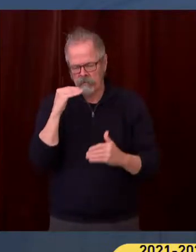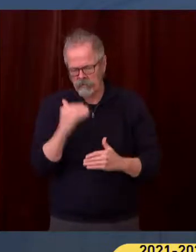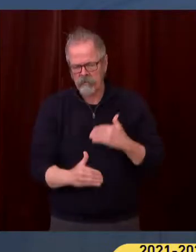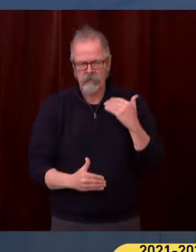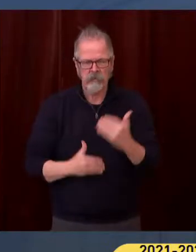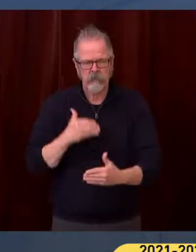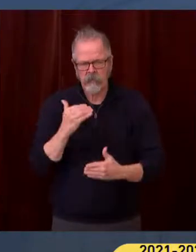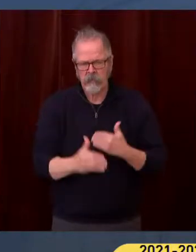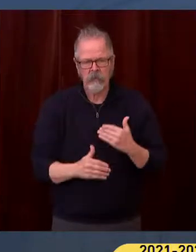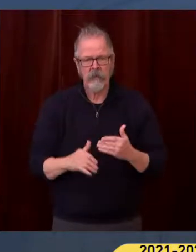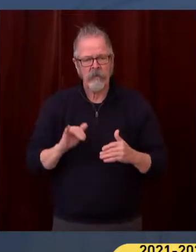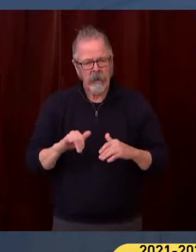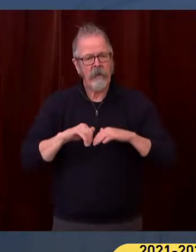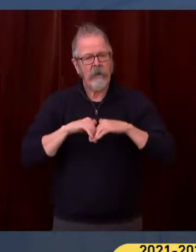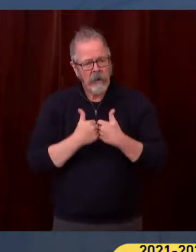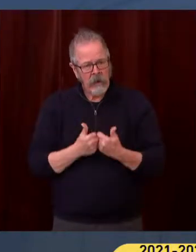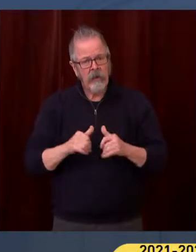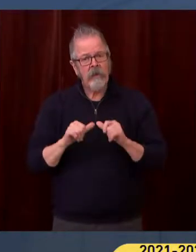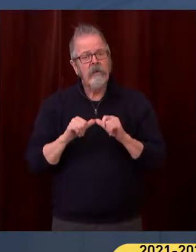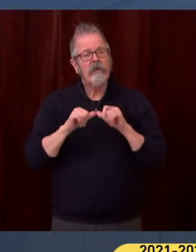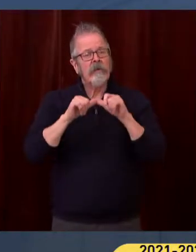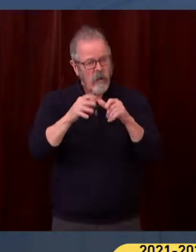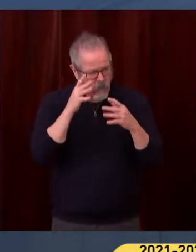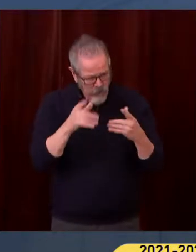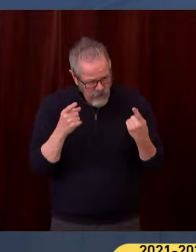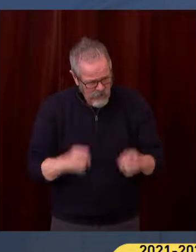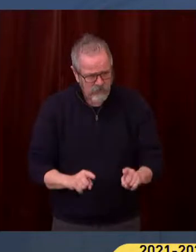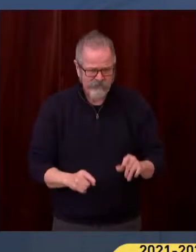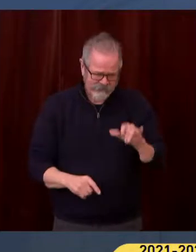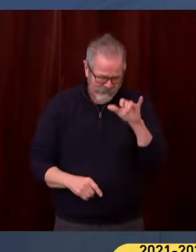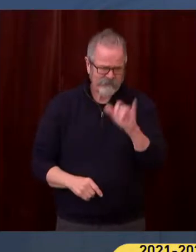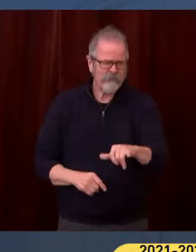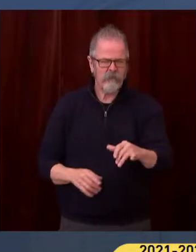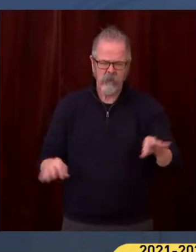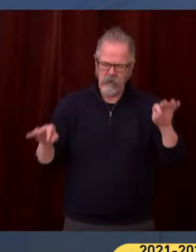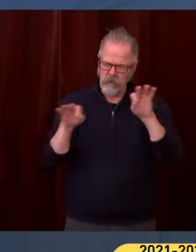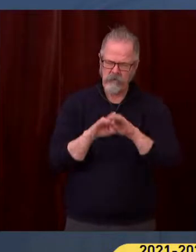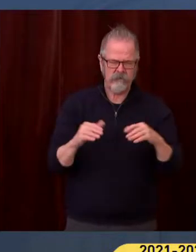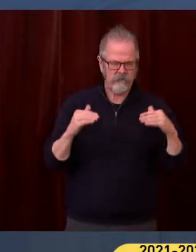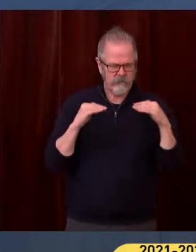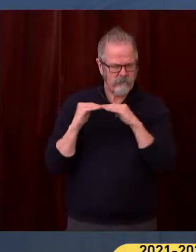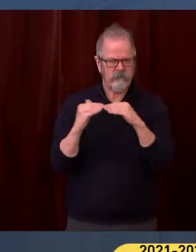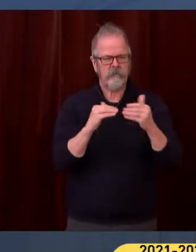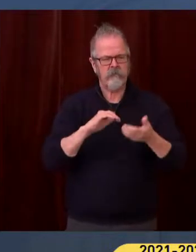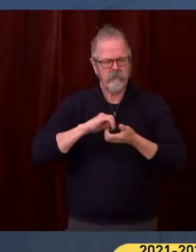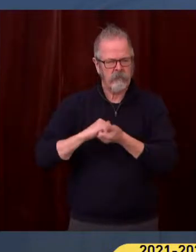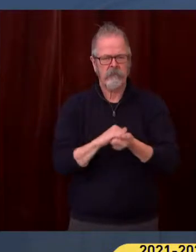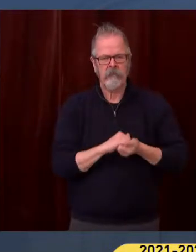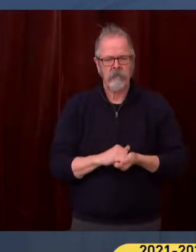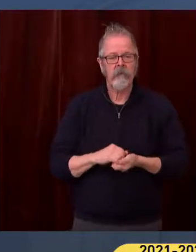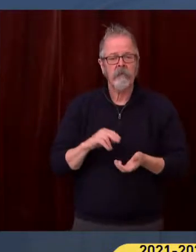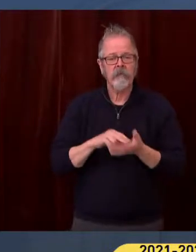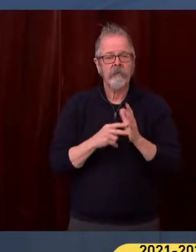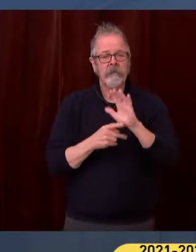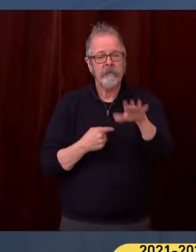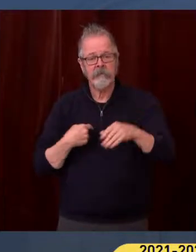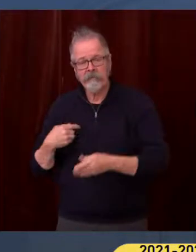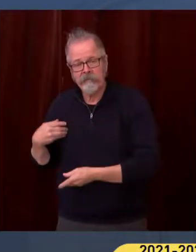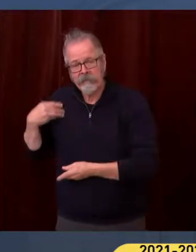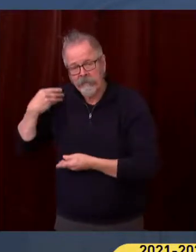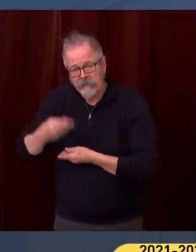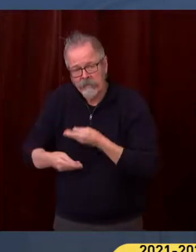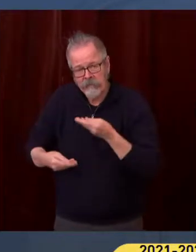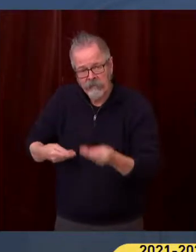generation to be able to benefit and take ownership and stewardship of this new way and this new